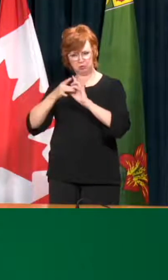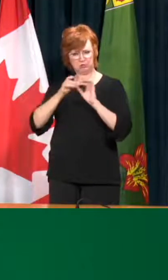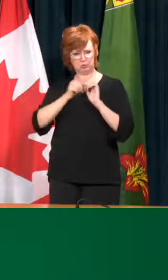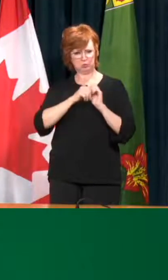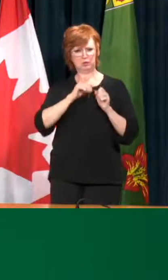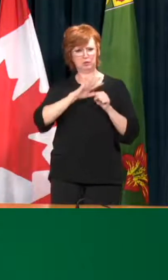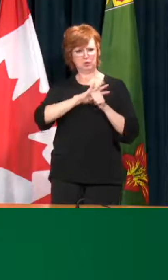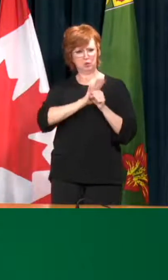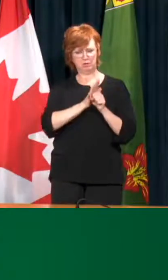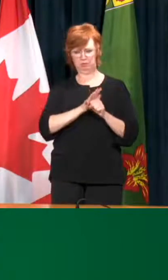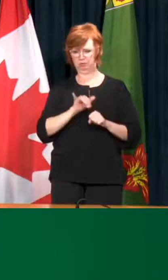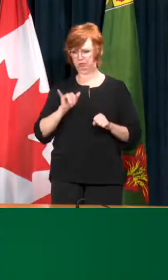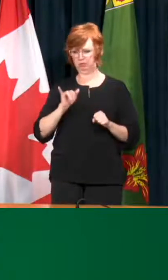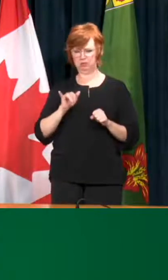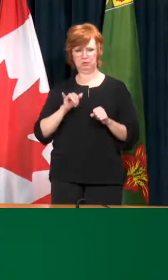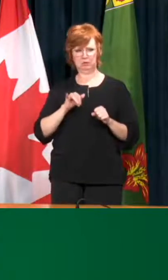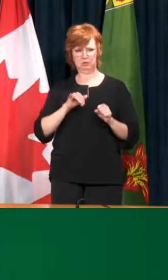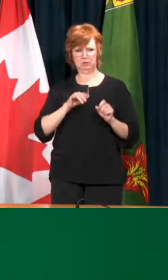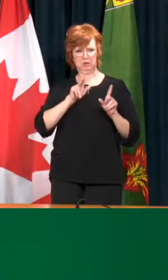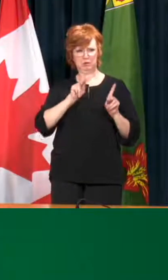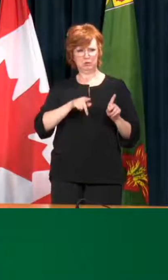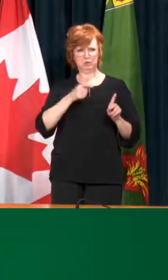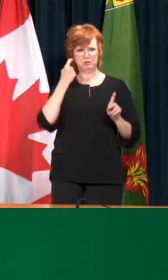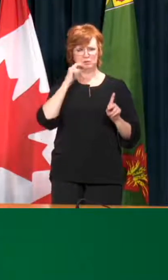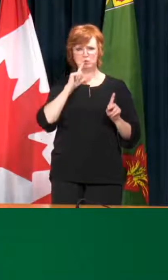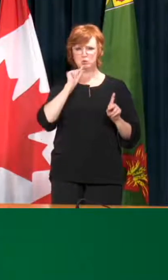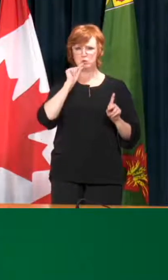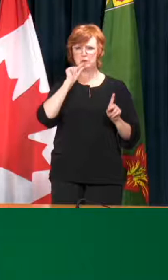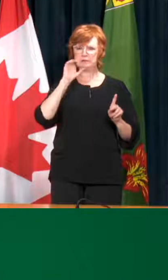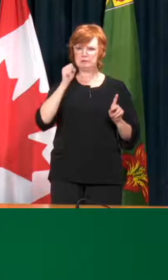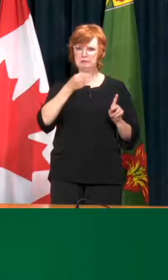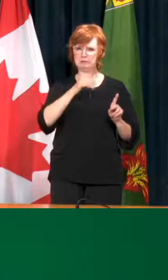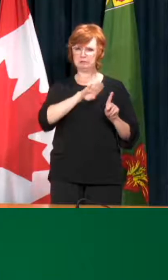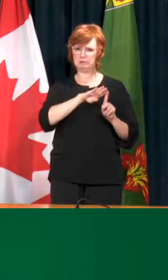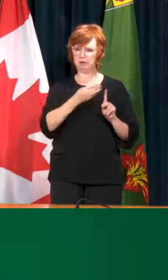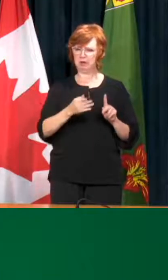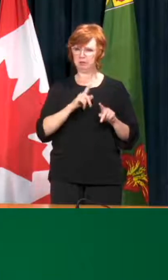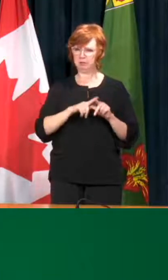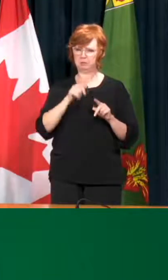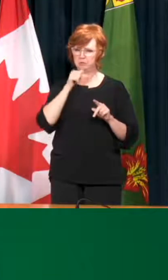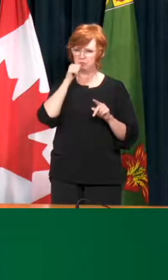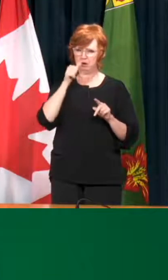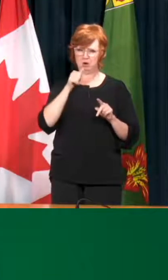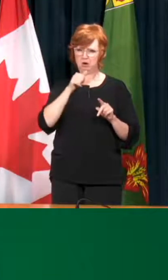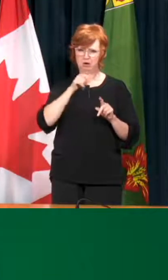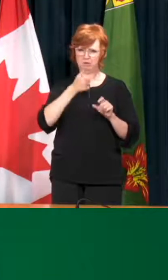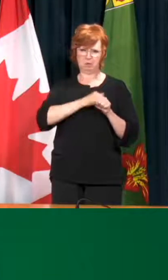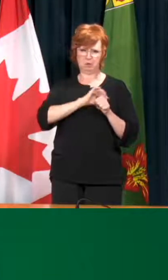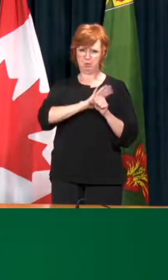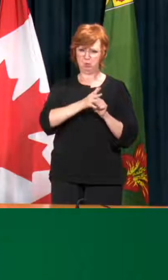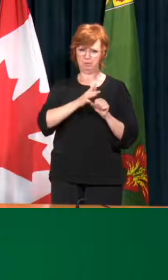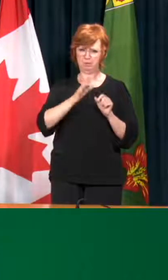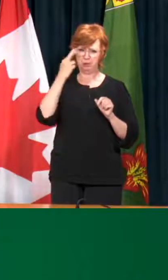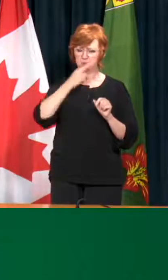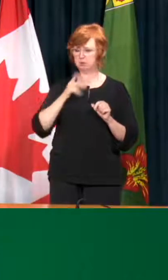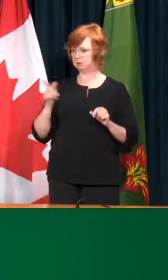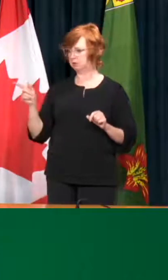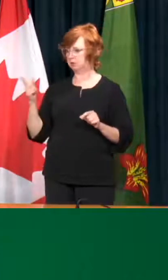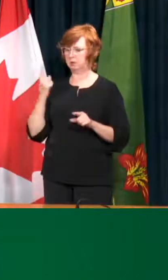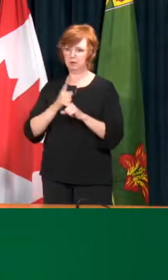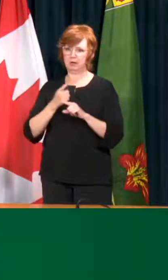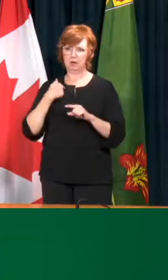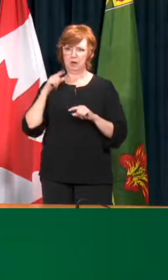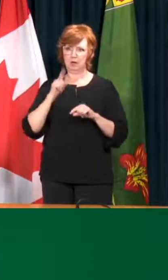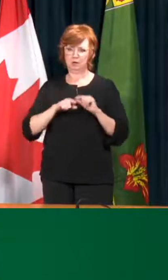they might have been presenting with other symptoms, or even if what region of the north they were from. Yeah, so I won't speak to